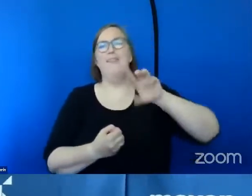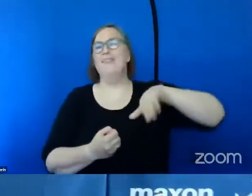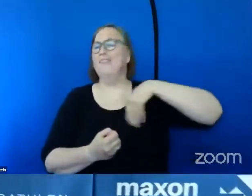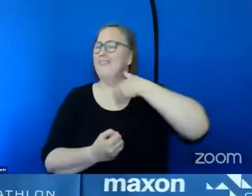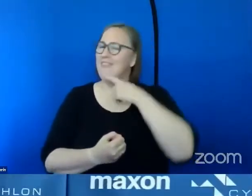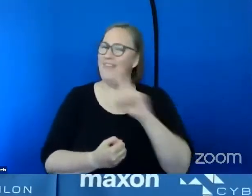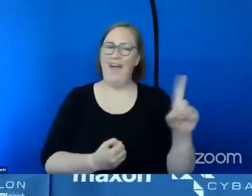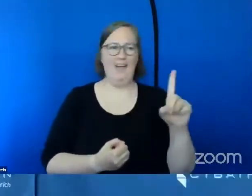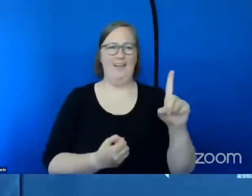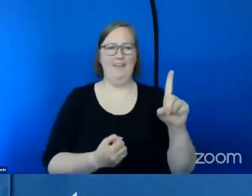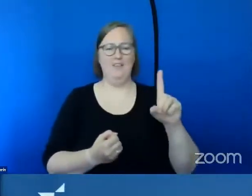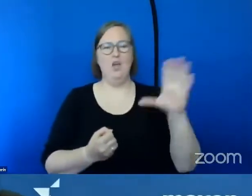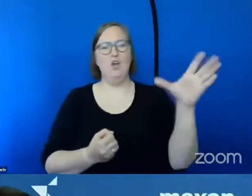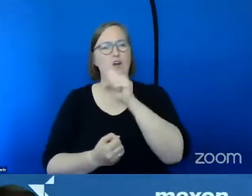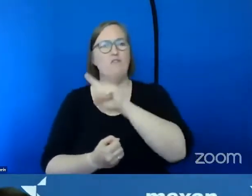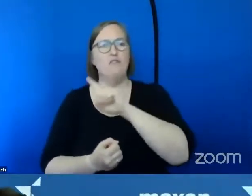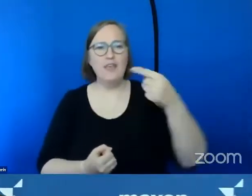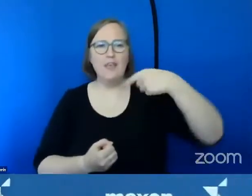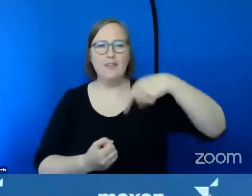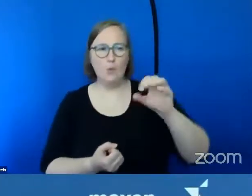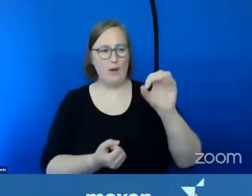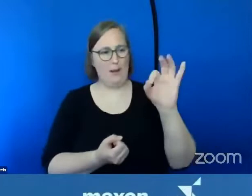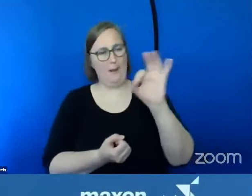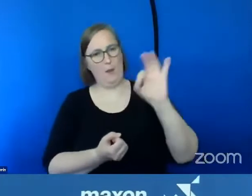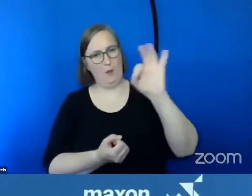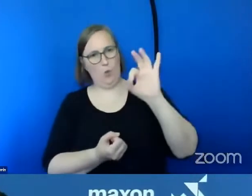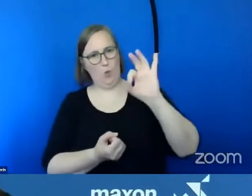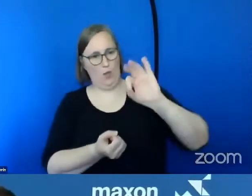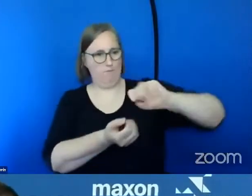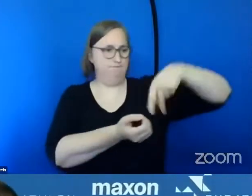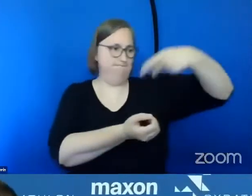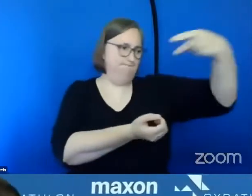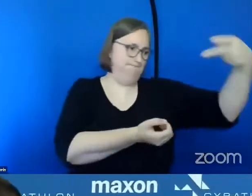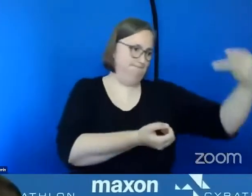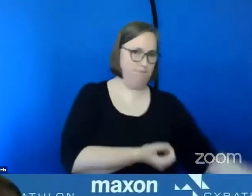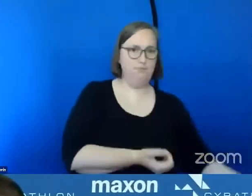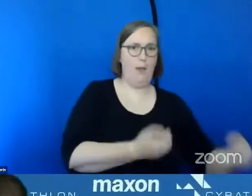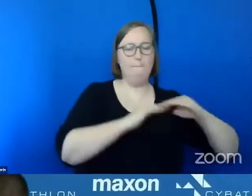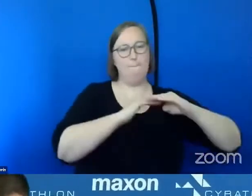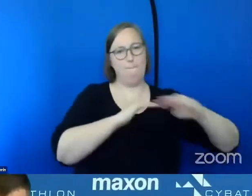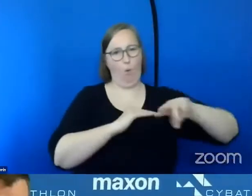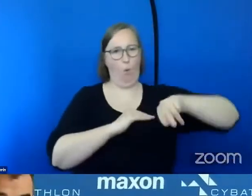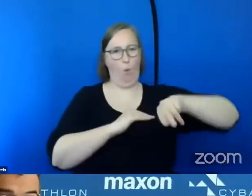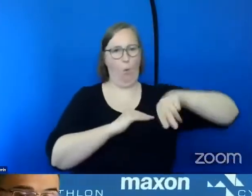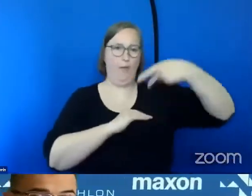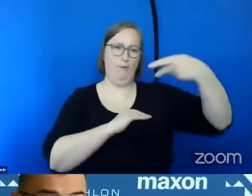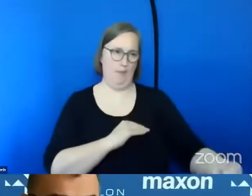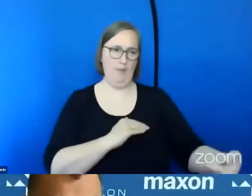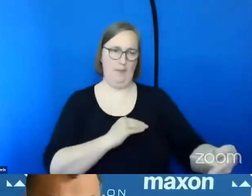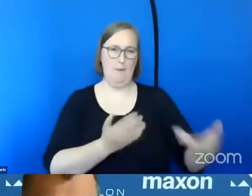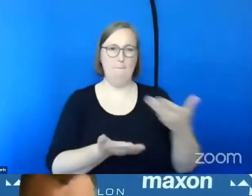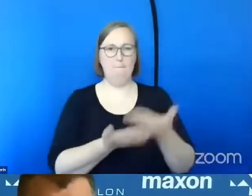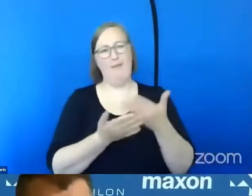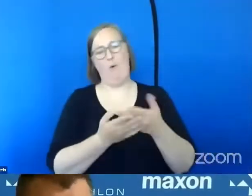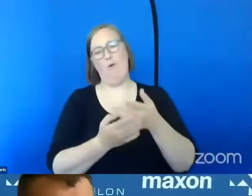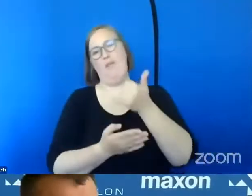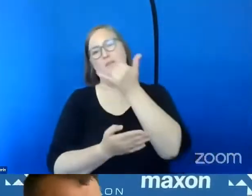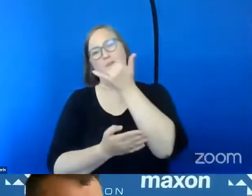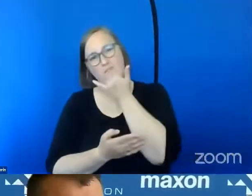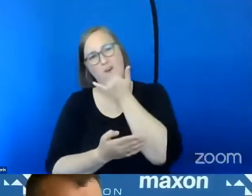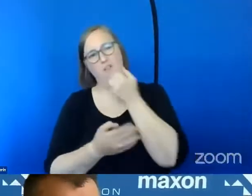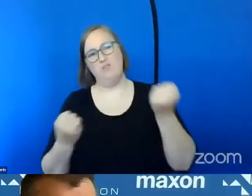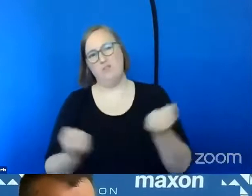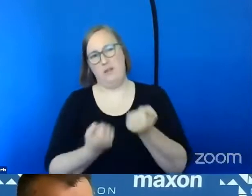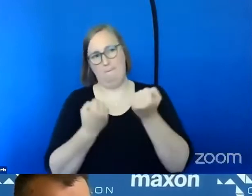was so easily going into first position, records no time at all, and he'll need to find